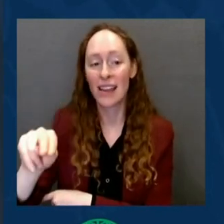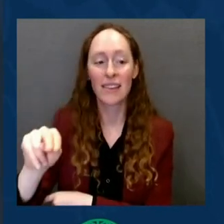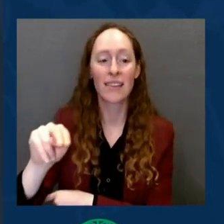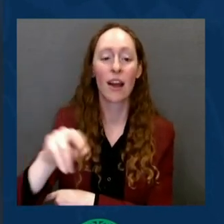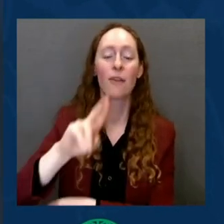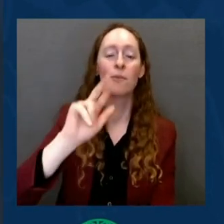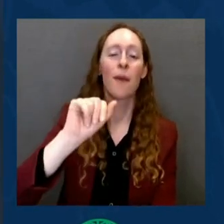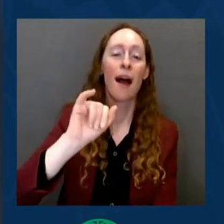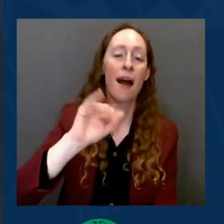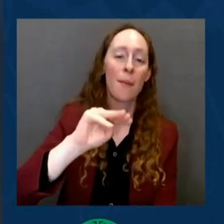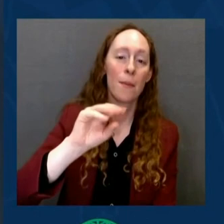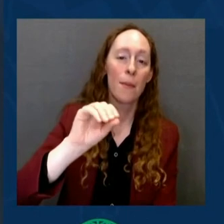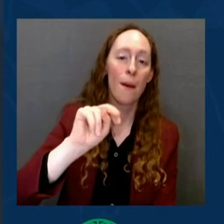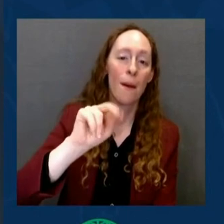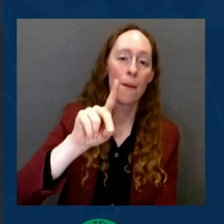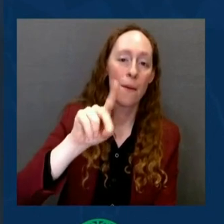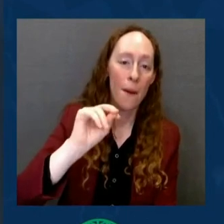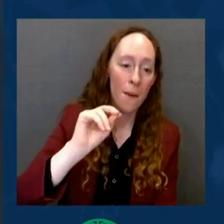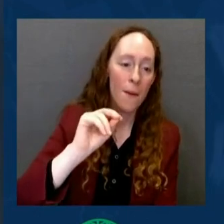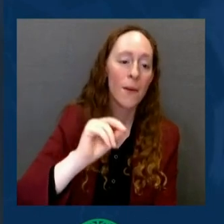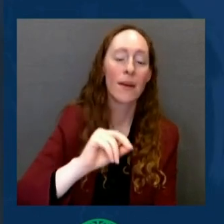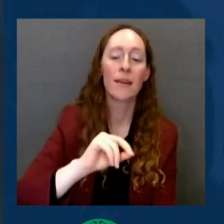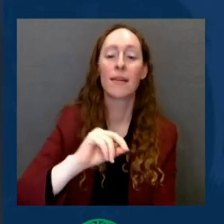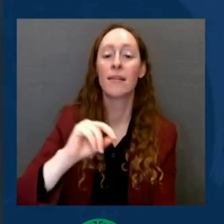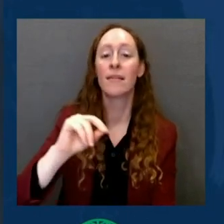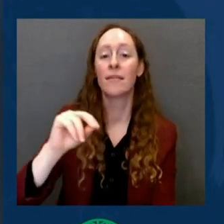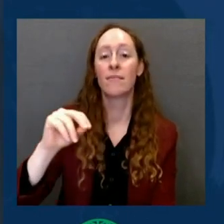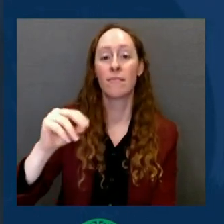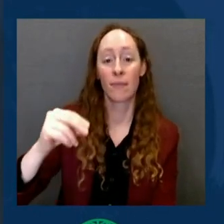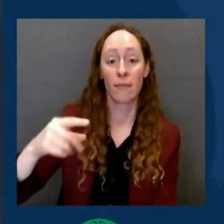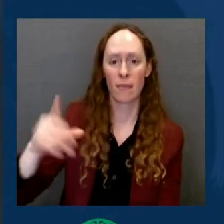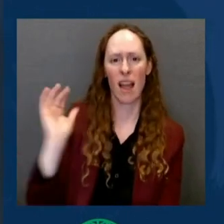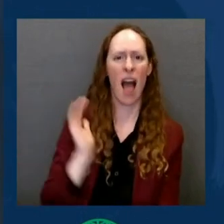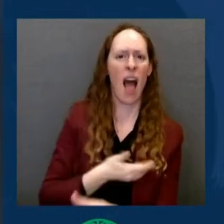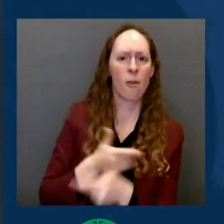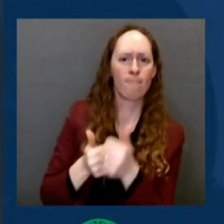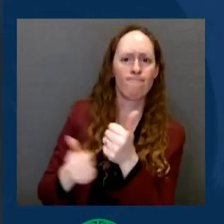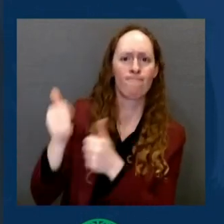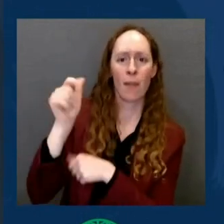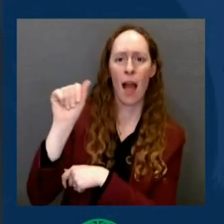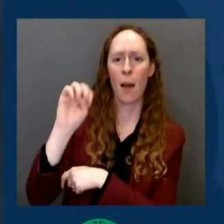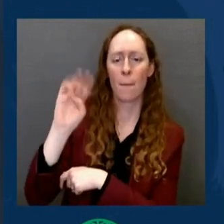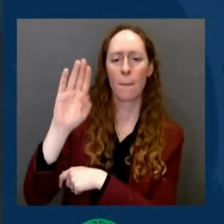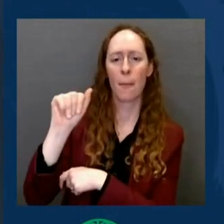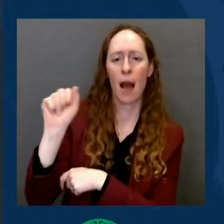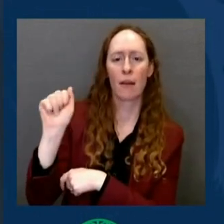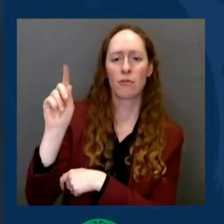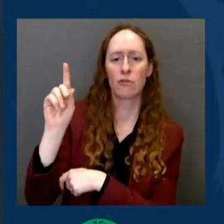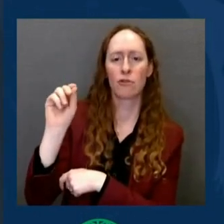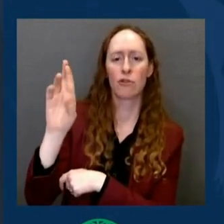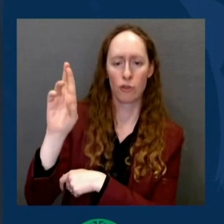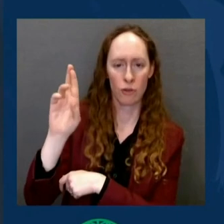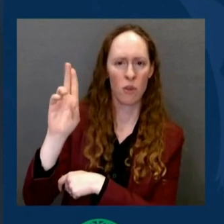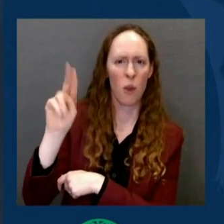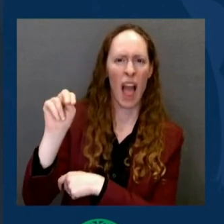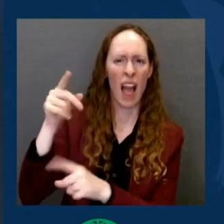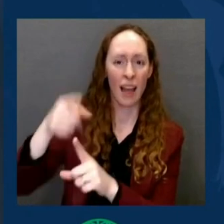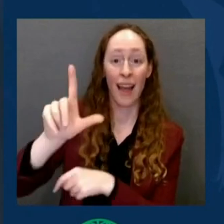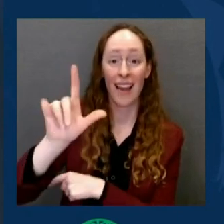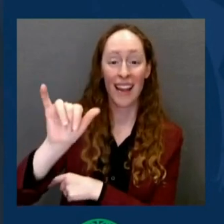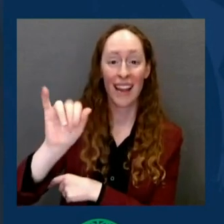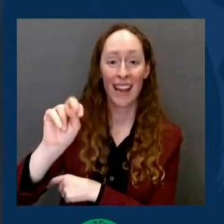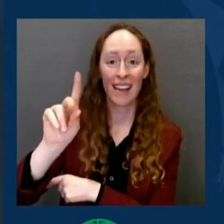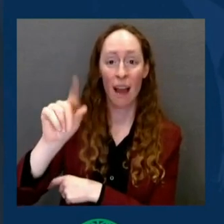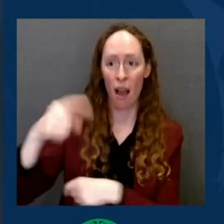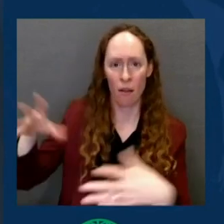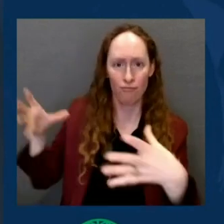our Ambassador to the United Nations, Linda Thomas Greenfield. Promise you'll send them back. Promise you'll send them back. I